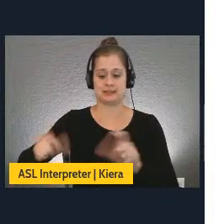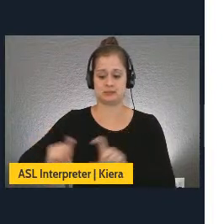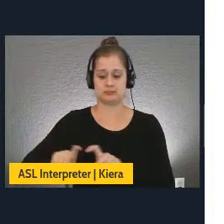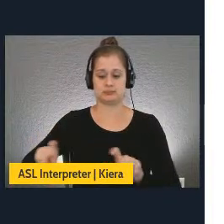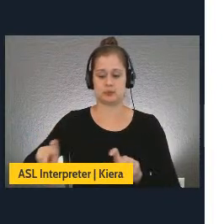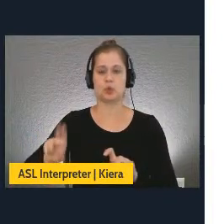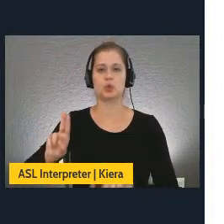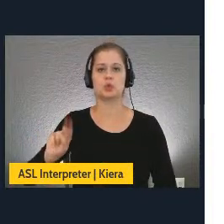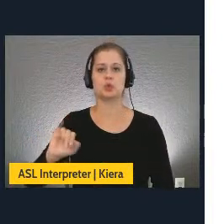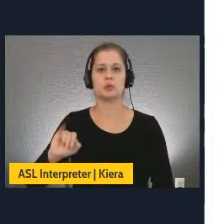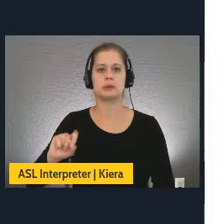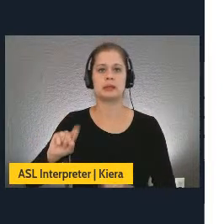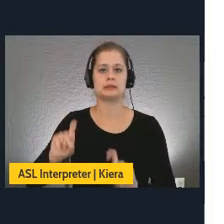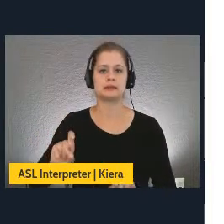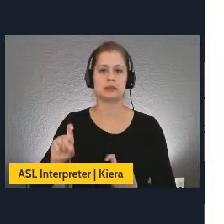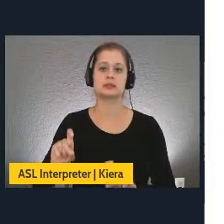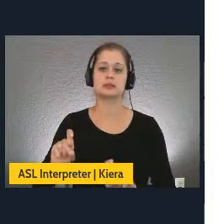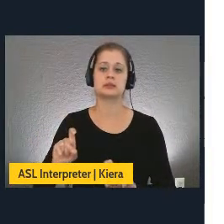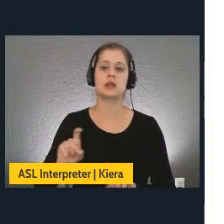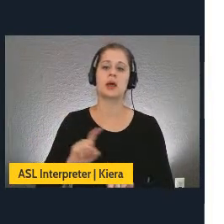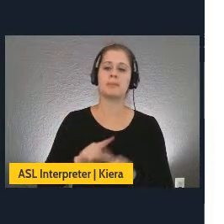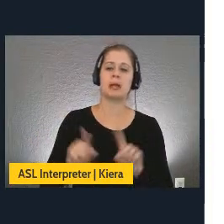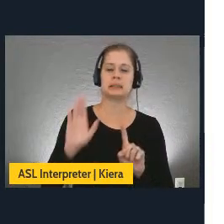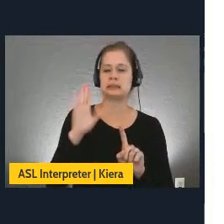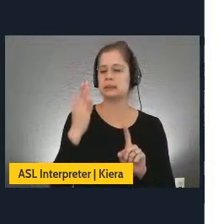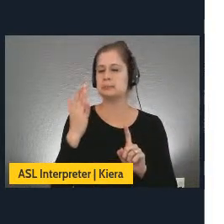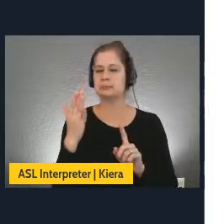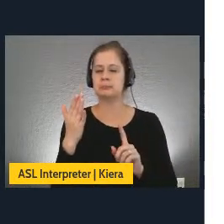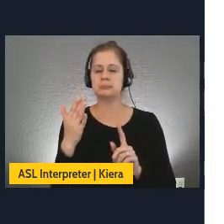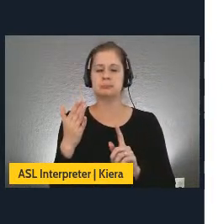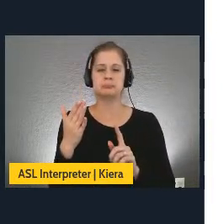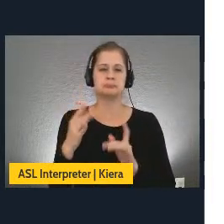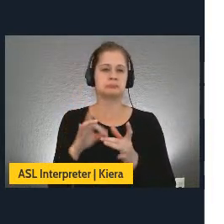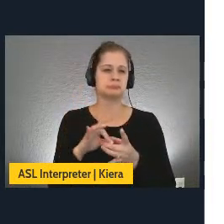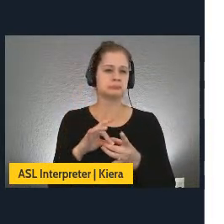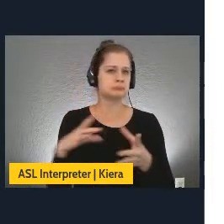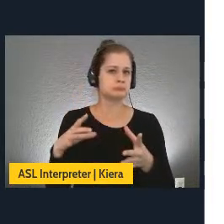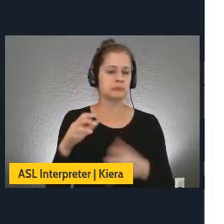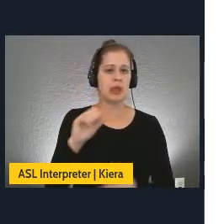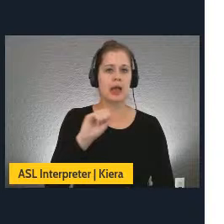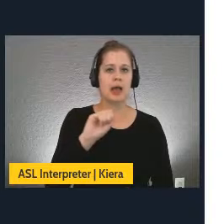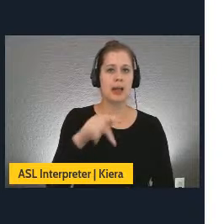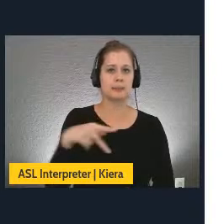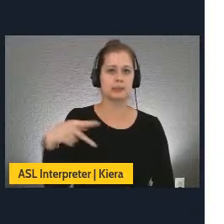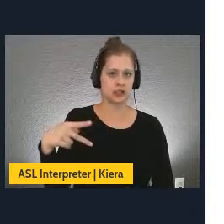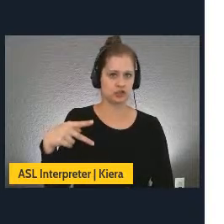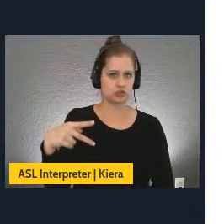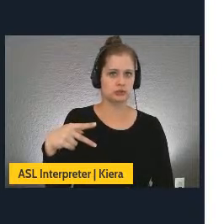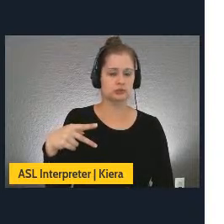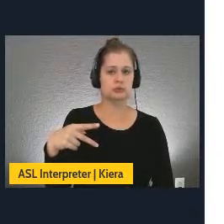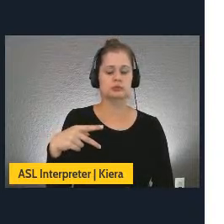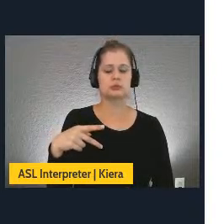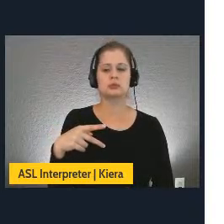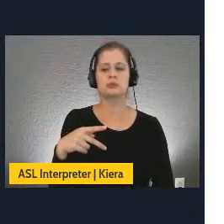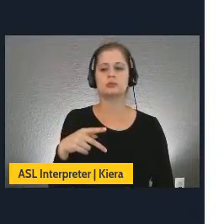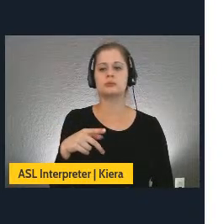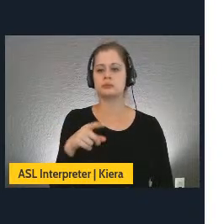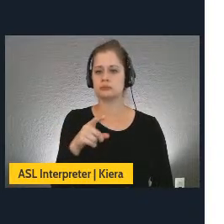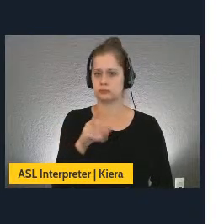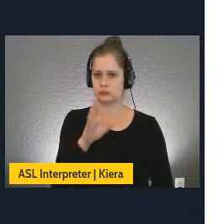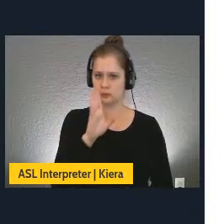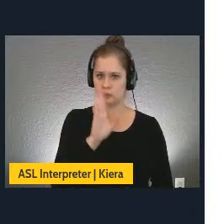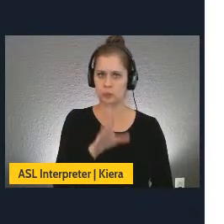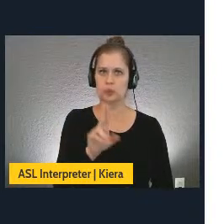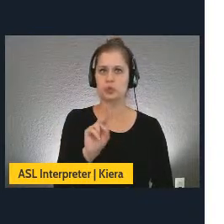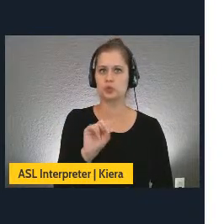unit tests, but somehow there's like a disconnection between the application on the one side, where you gonna unit test